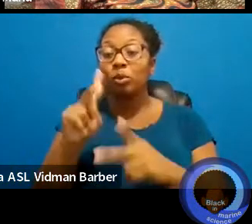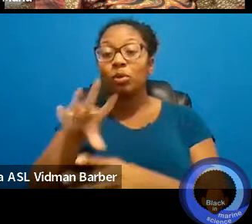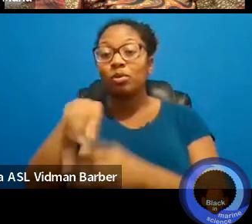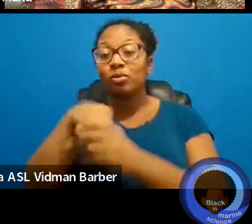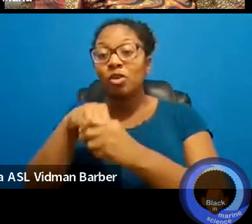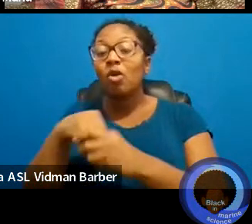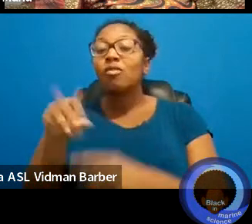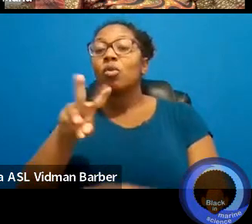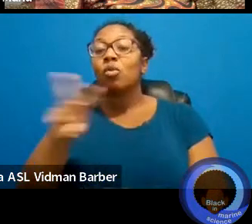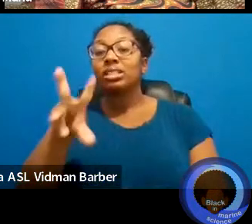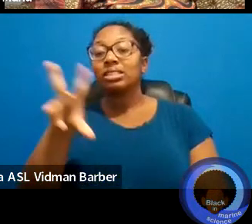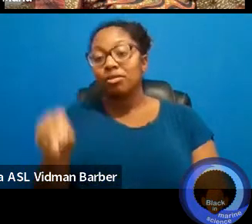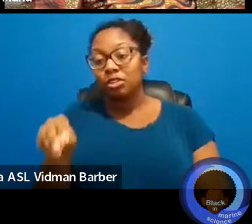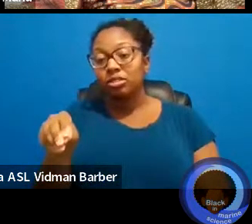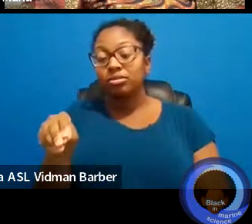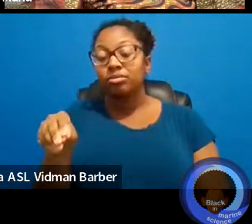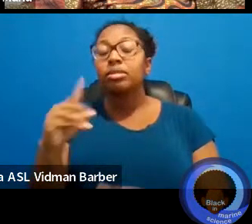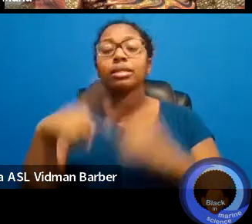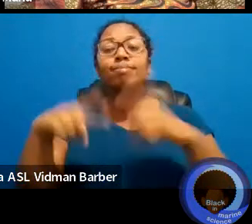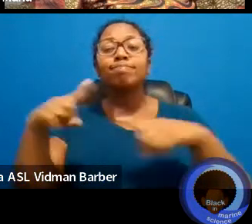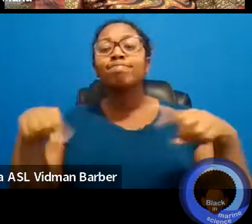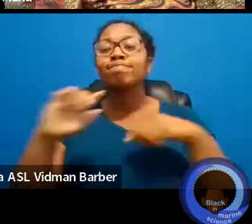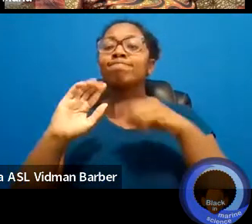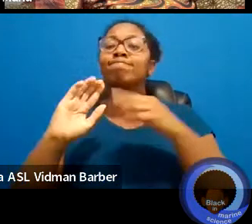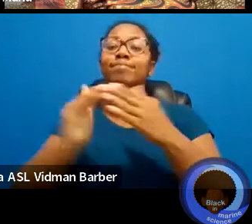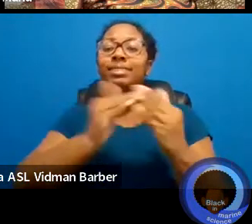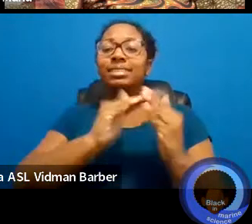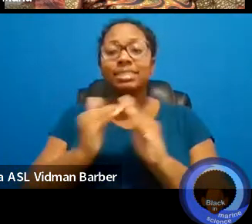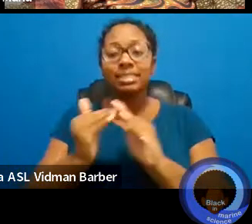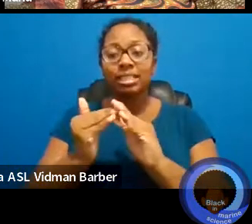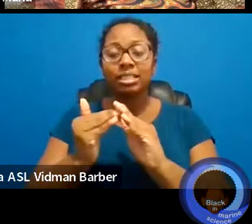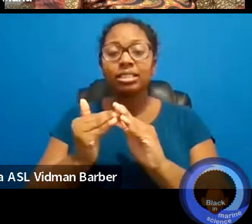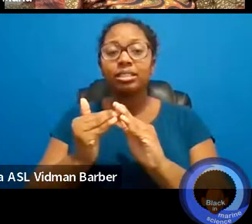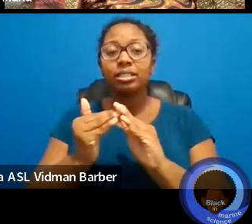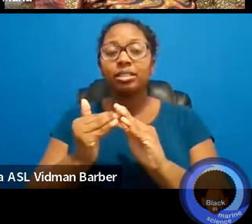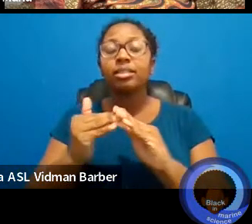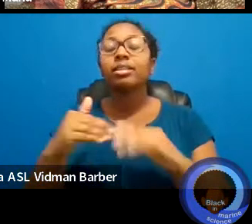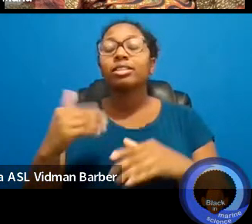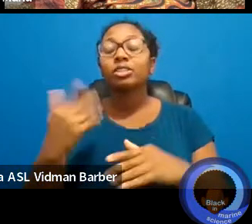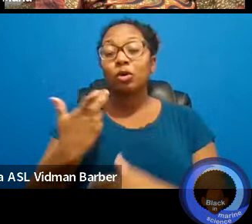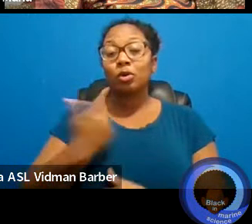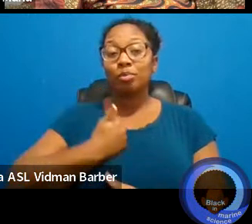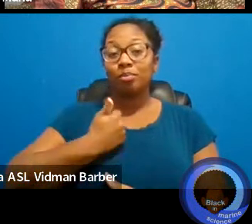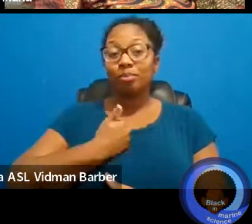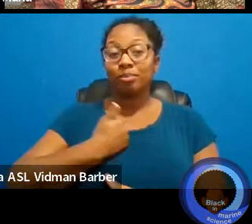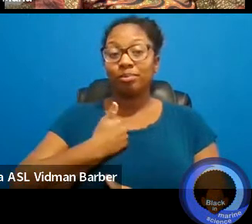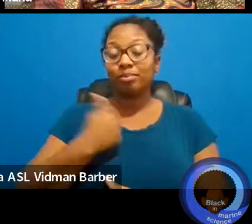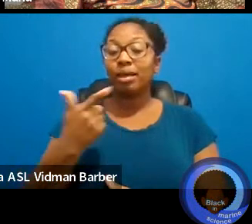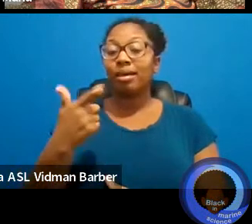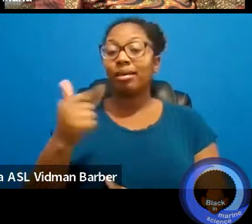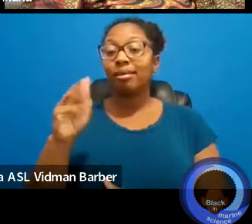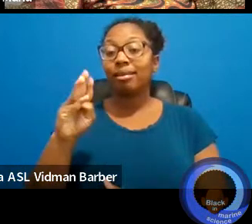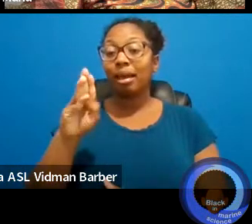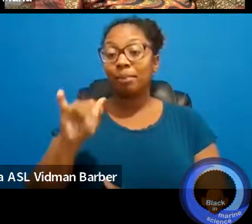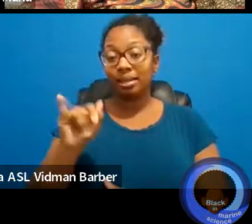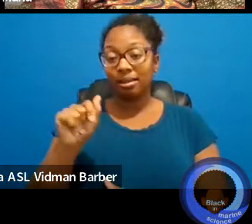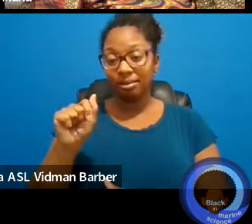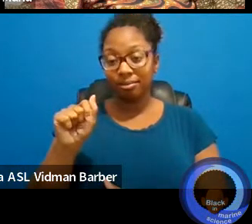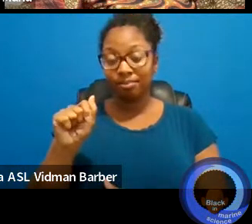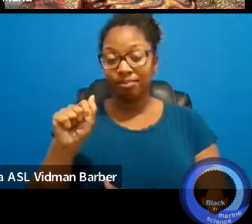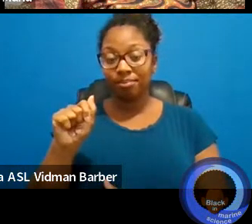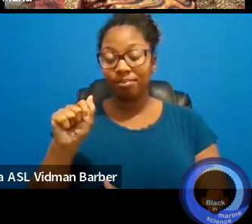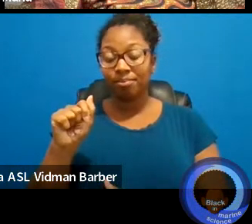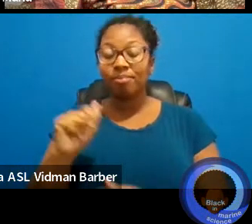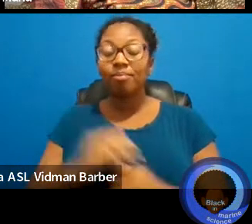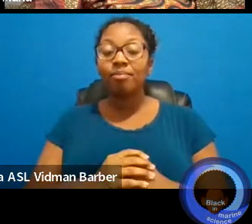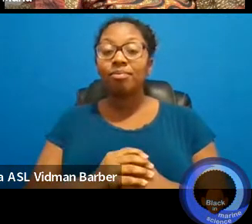some in Cameroon, one in Nigeria who also but lives in Gambia, and myself in Gambia. Also,